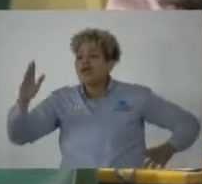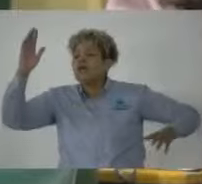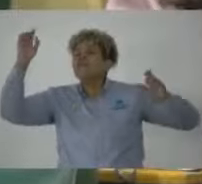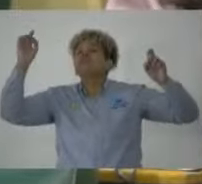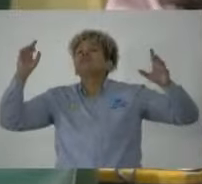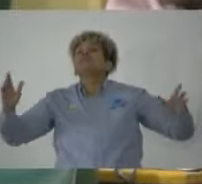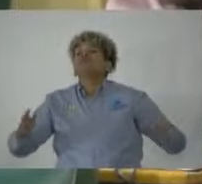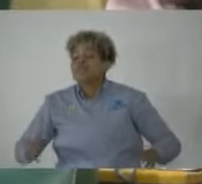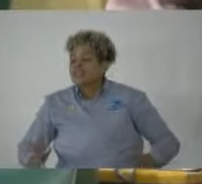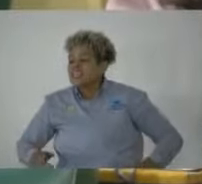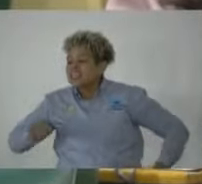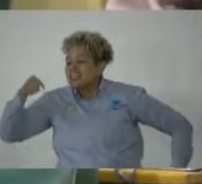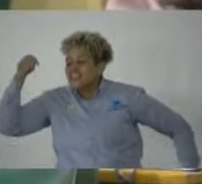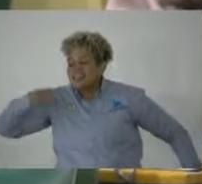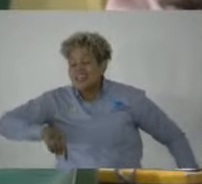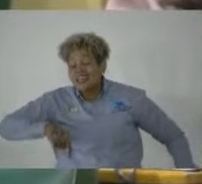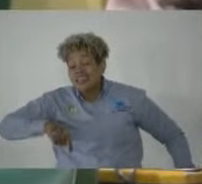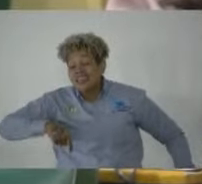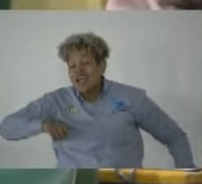Mr. Speaker,